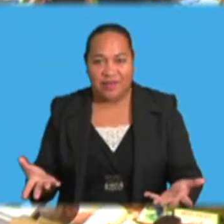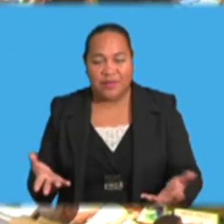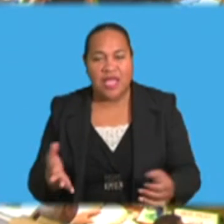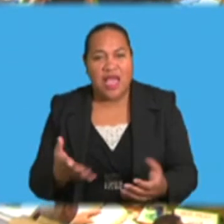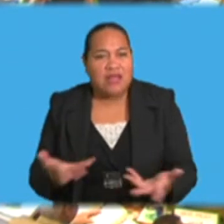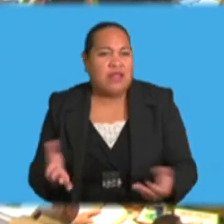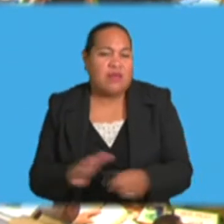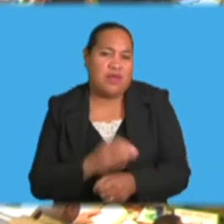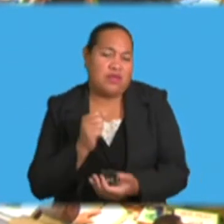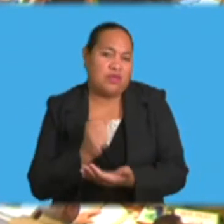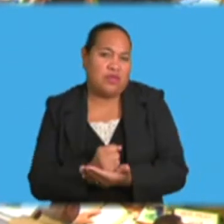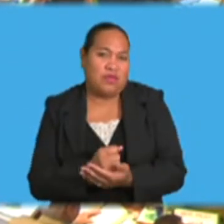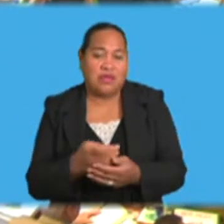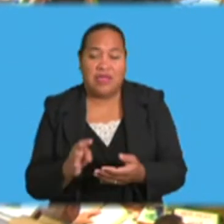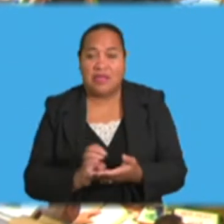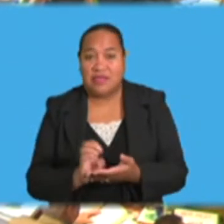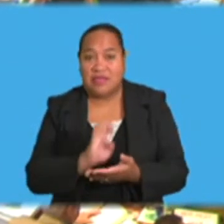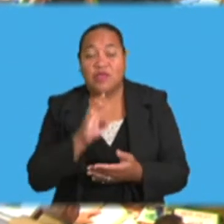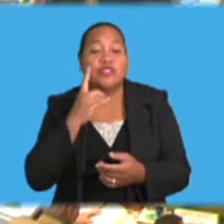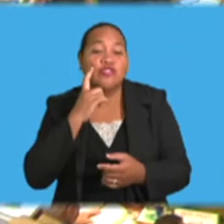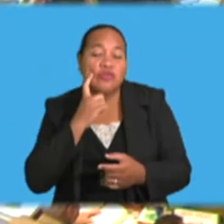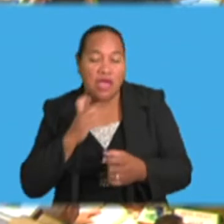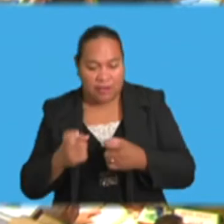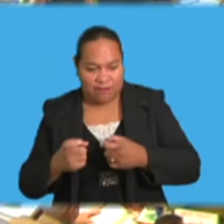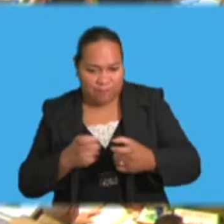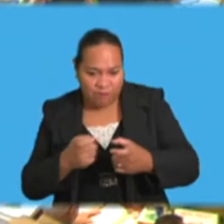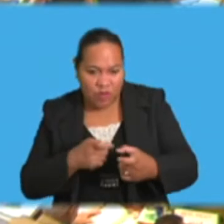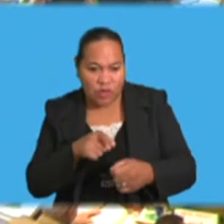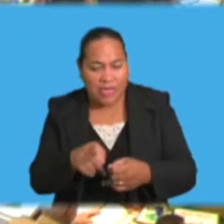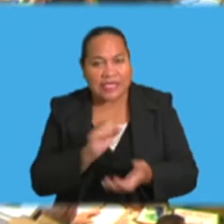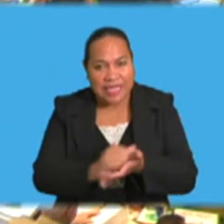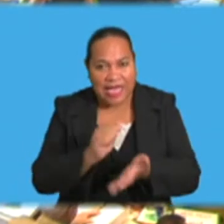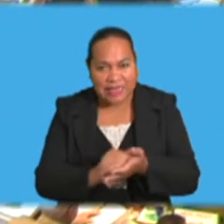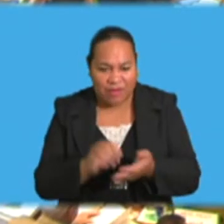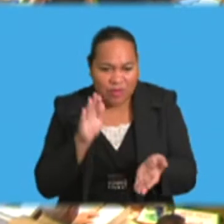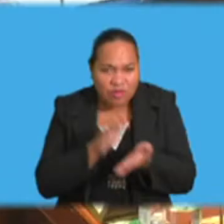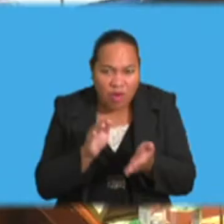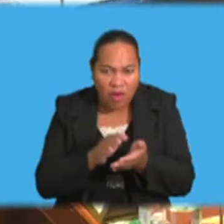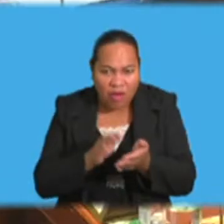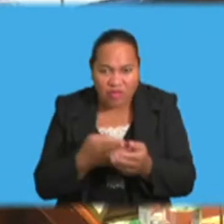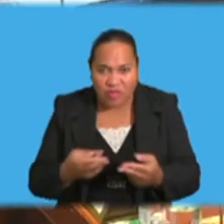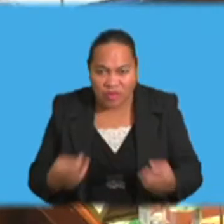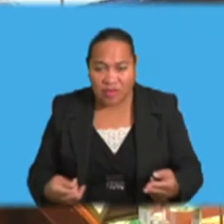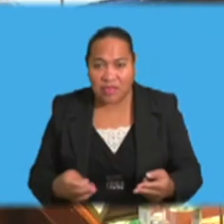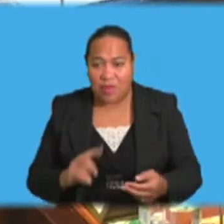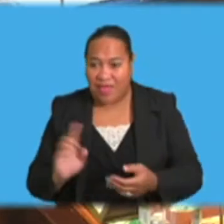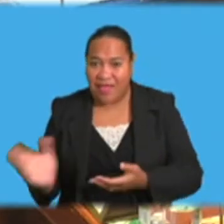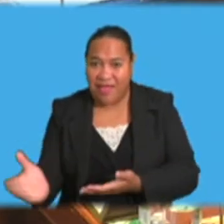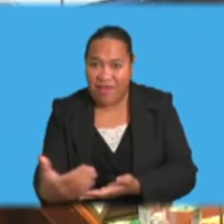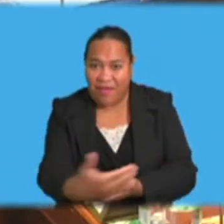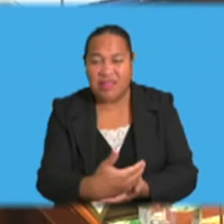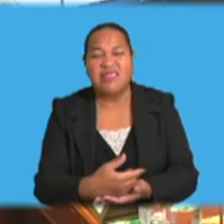or sale of these species is regulated. The mere reason is that commercial demand and harvest is the